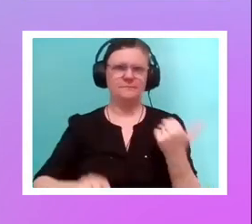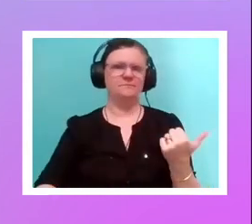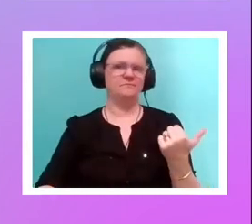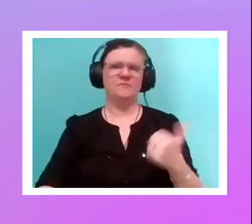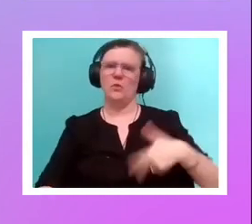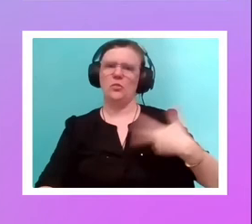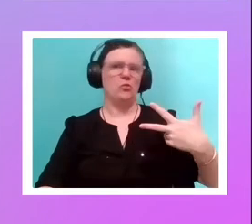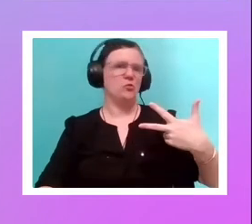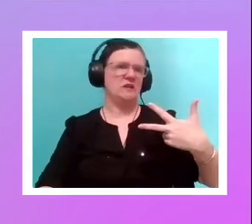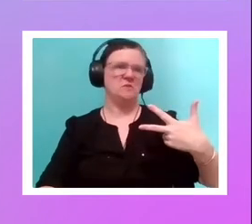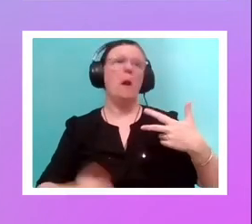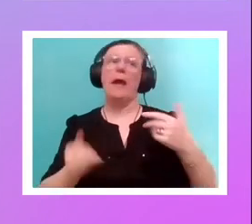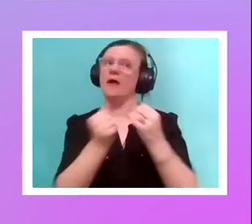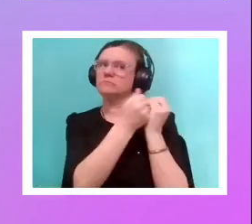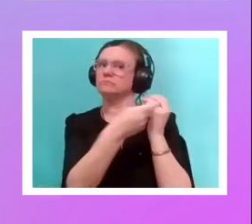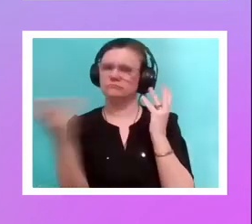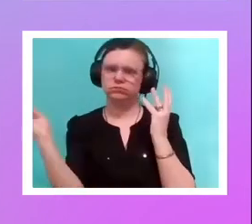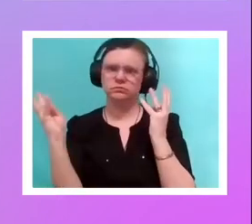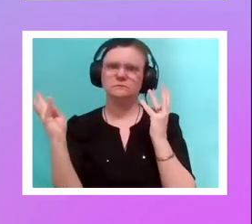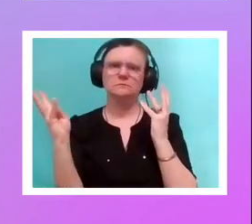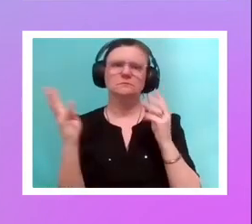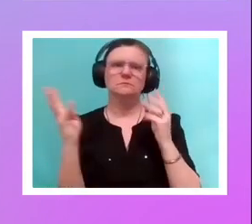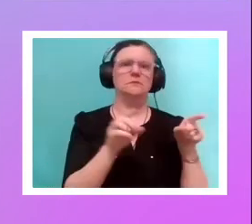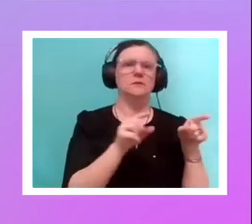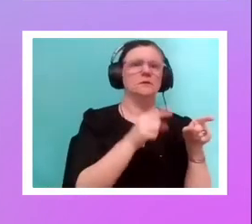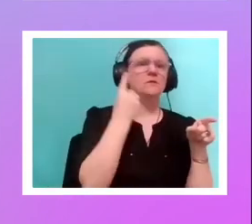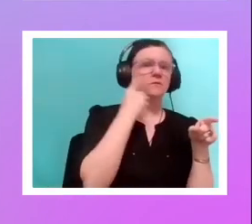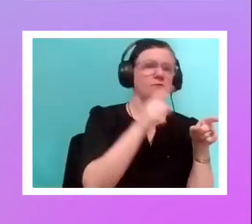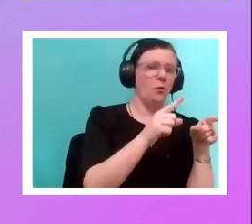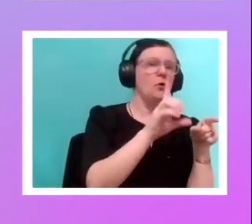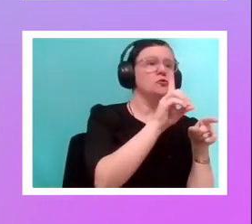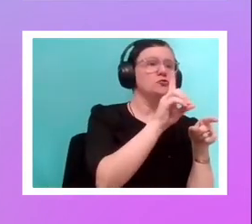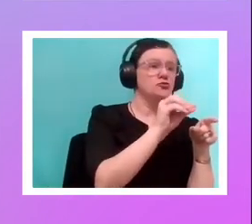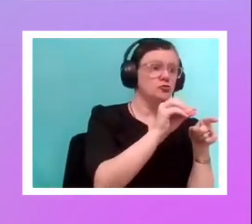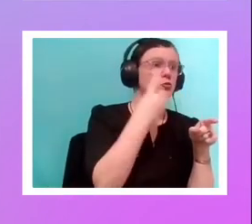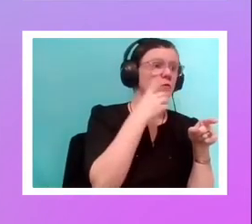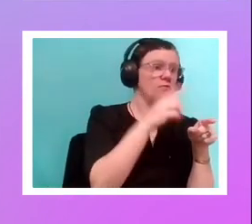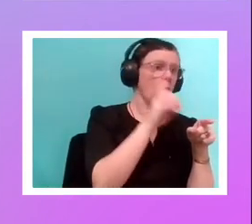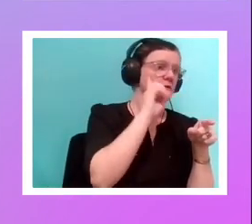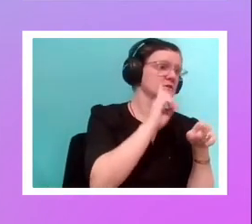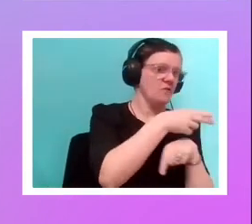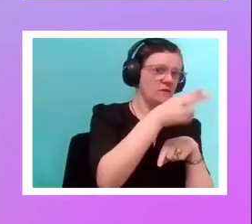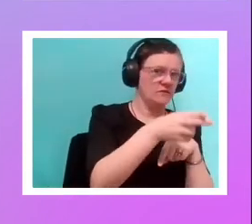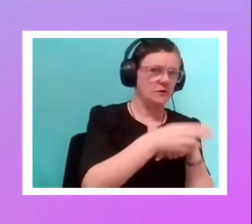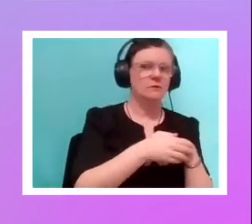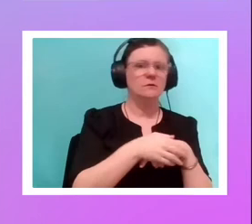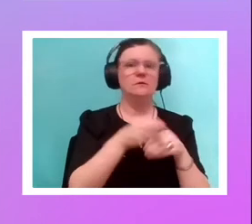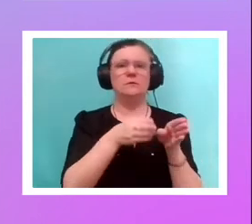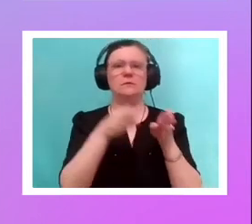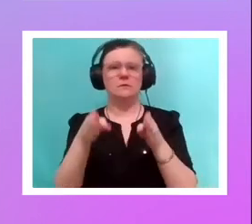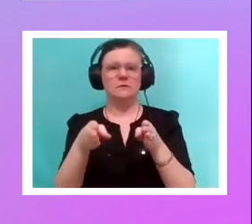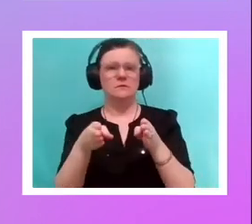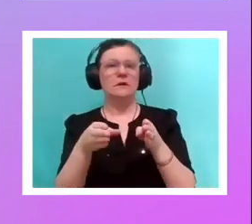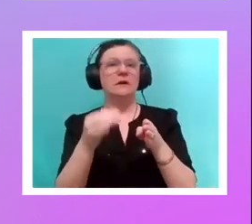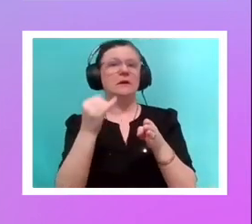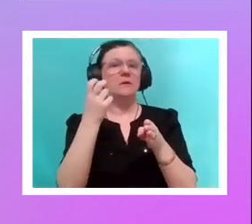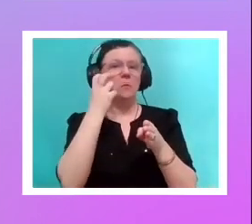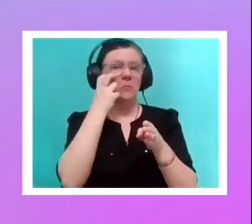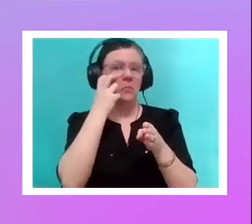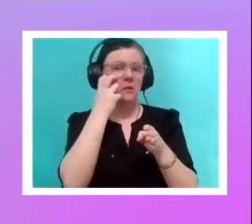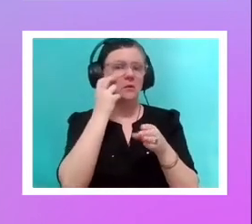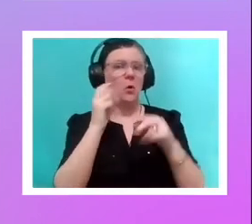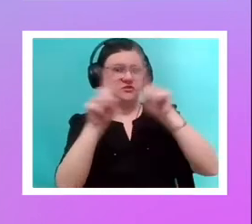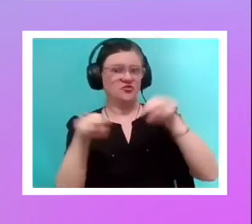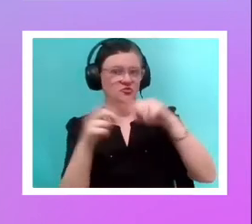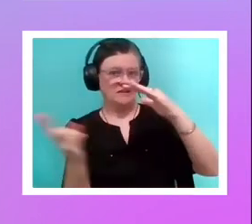three of the posters showing do and don't examples of how to design for users who are deaf or hard of hearing, users of